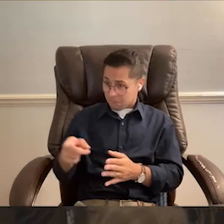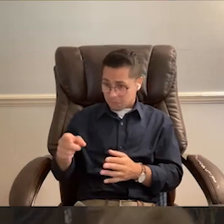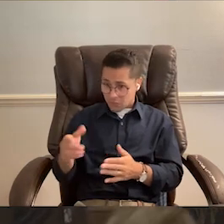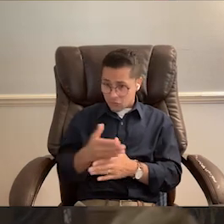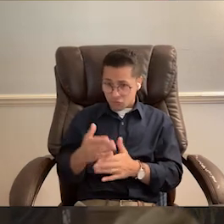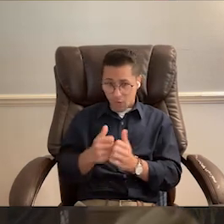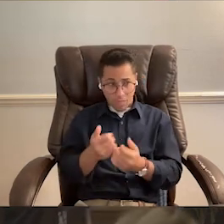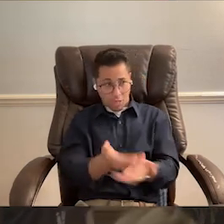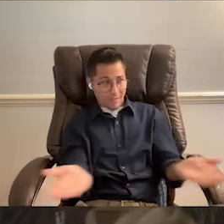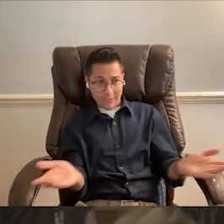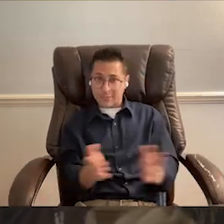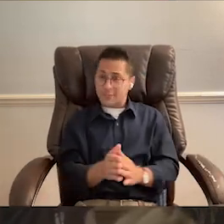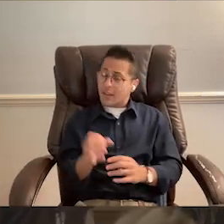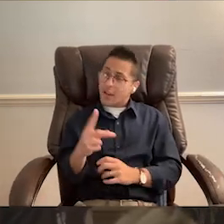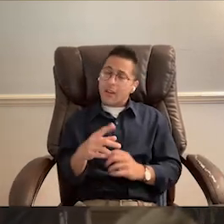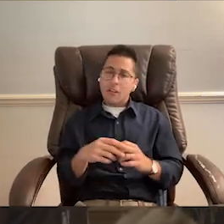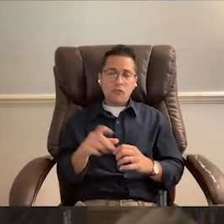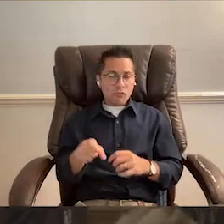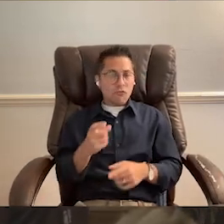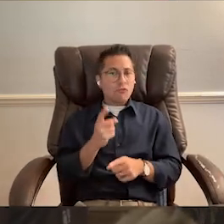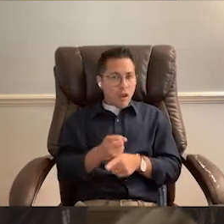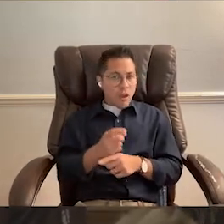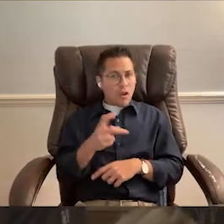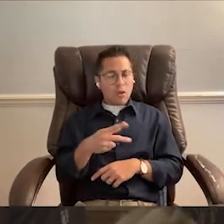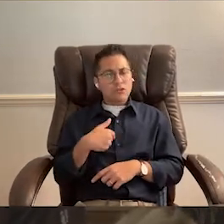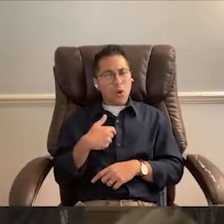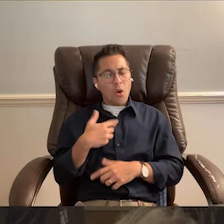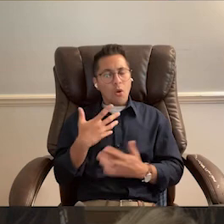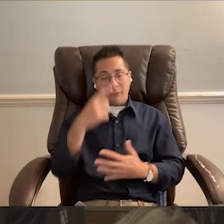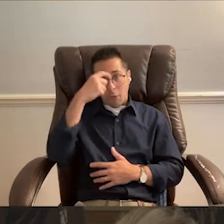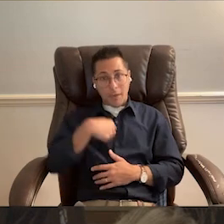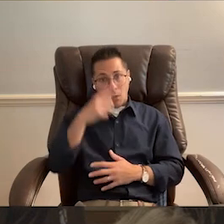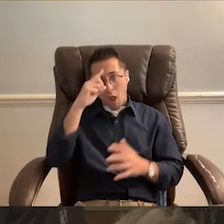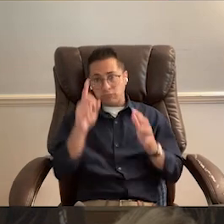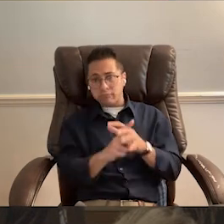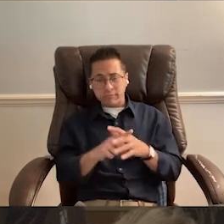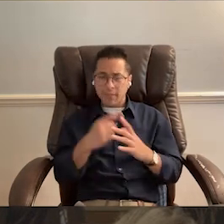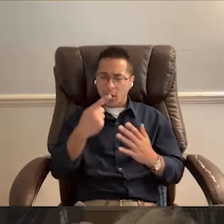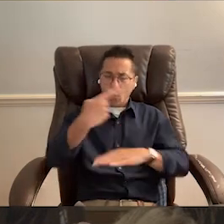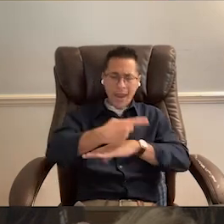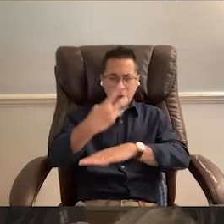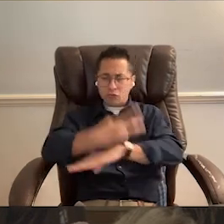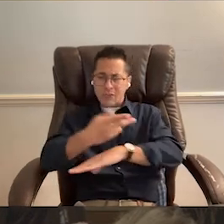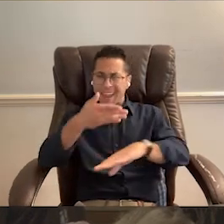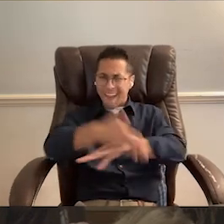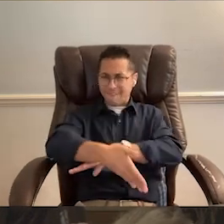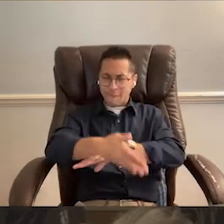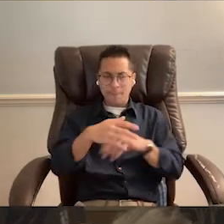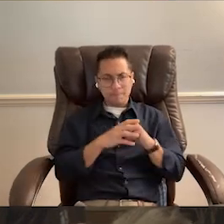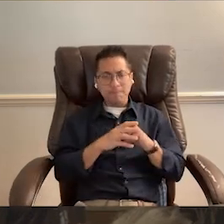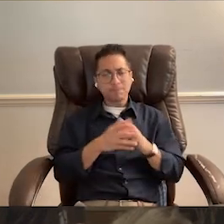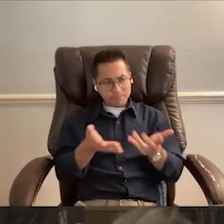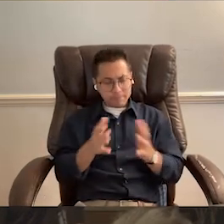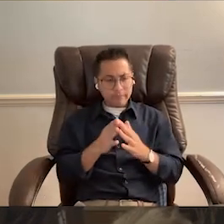share this idea with. Yeah. Okay. Yeah. You could share it with all of us. With the group? Yeah, so